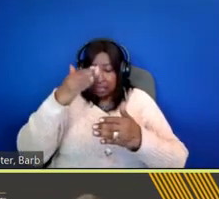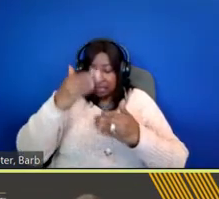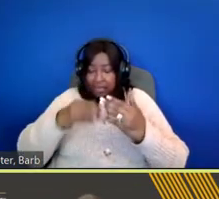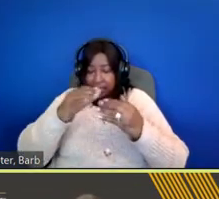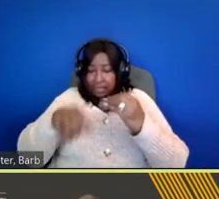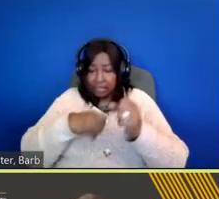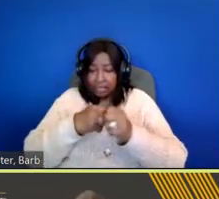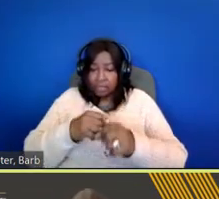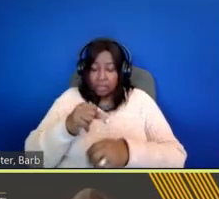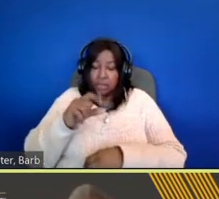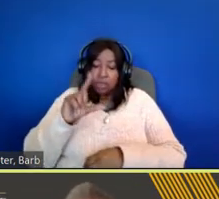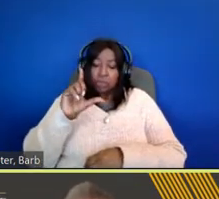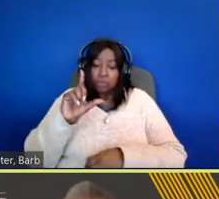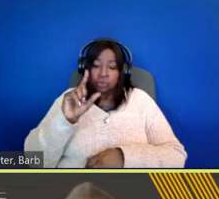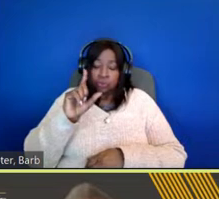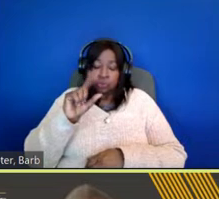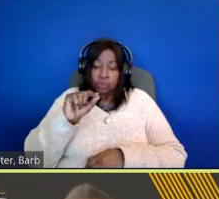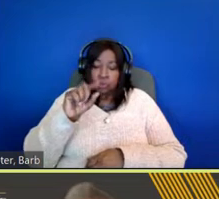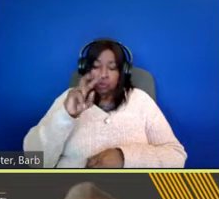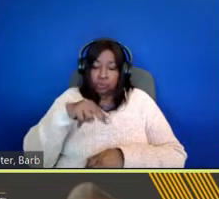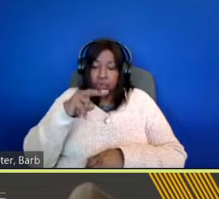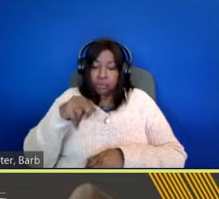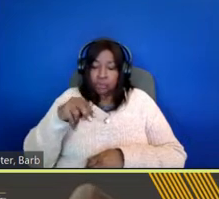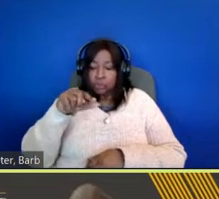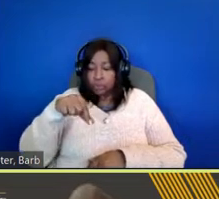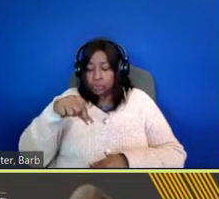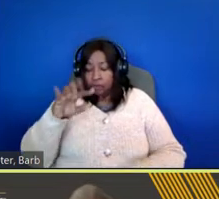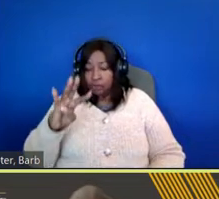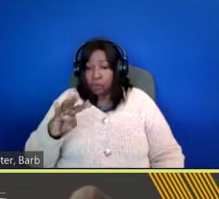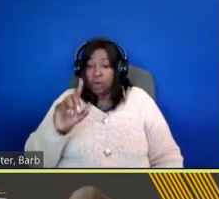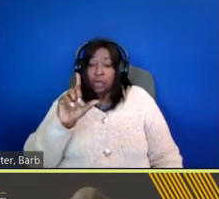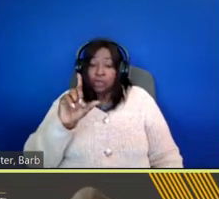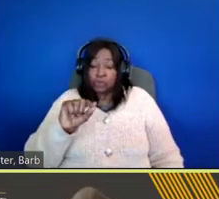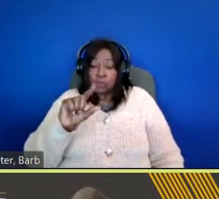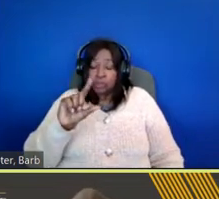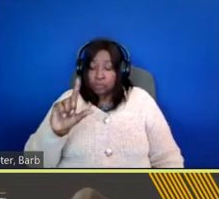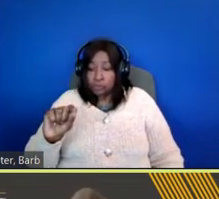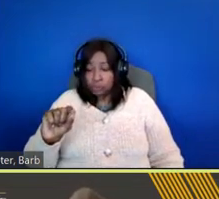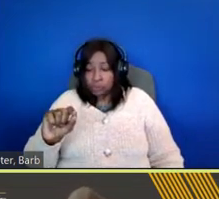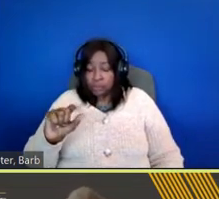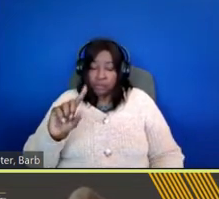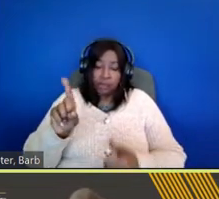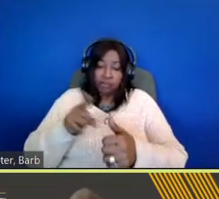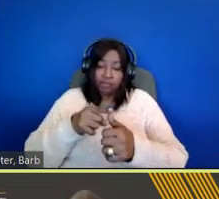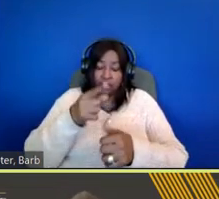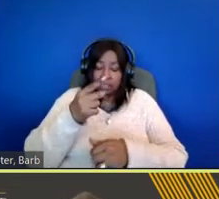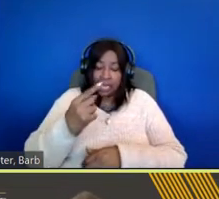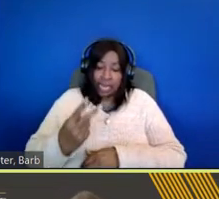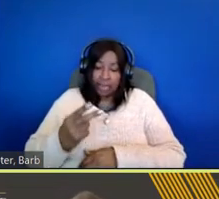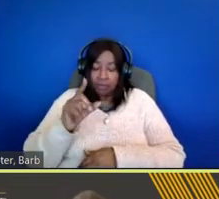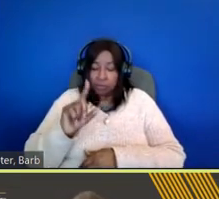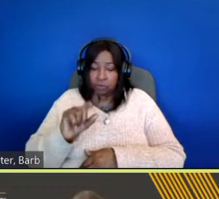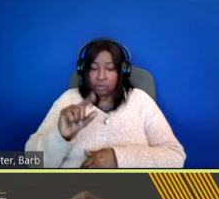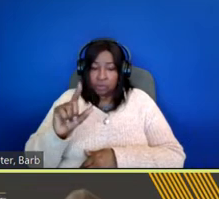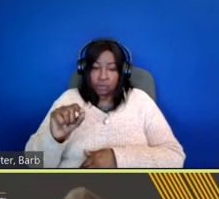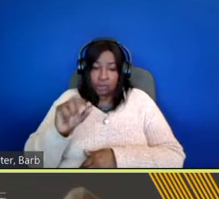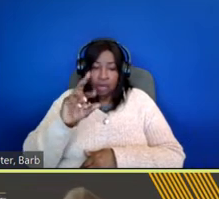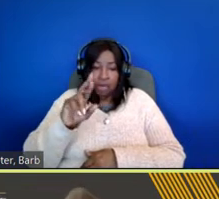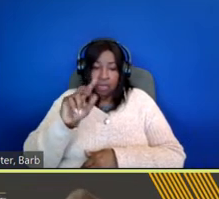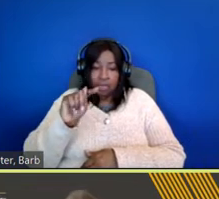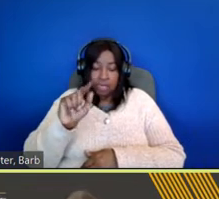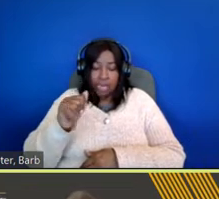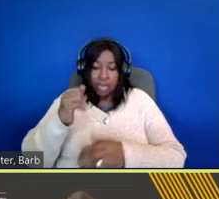2022 Q4. So in 2020, through the first half of 2021, the RTA was